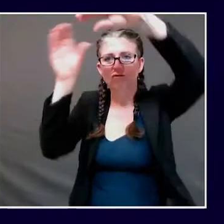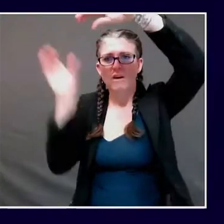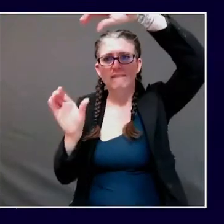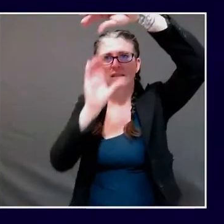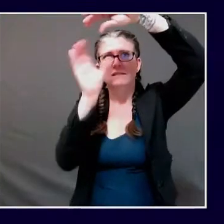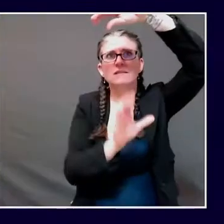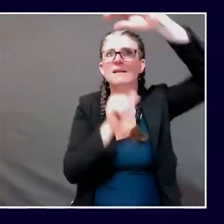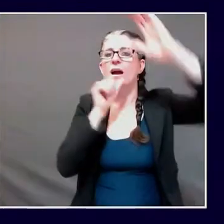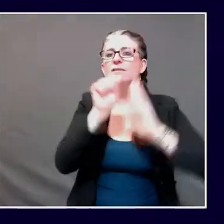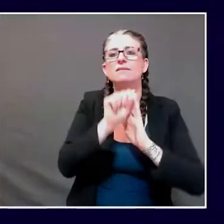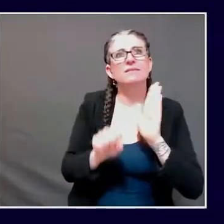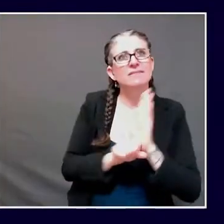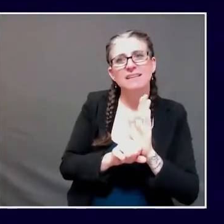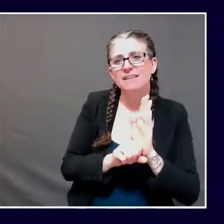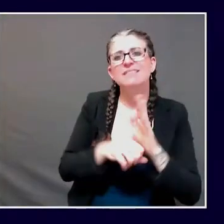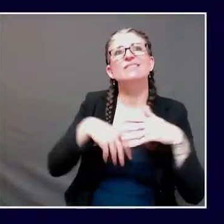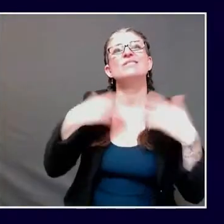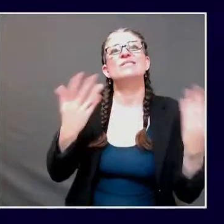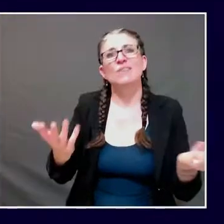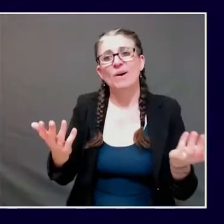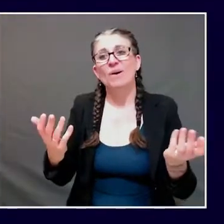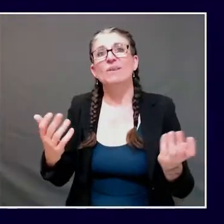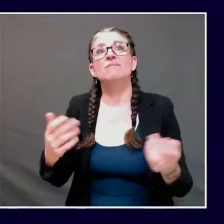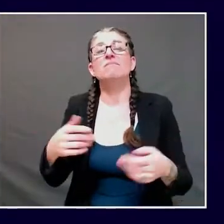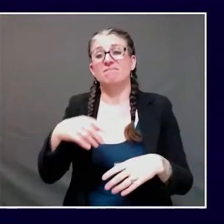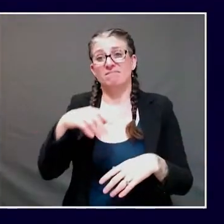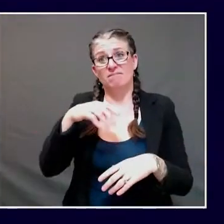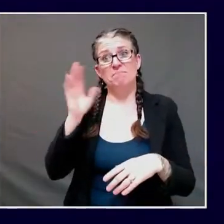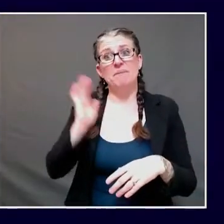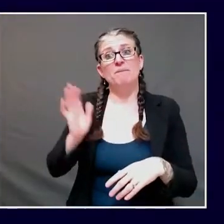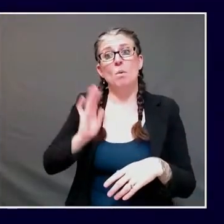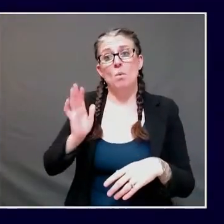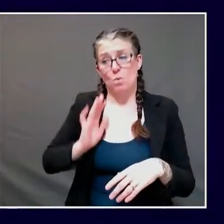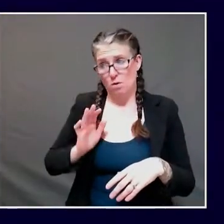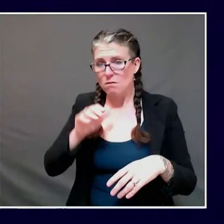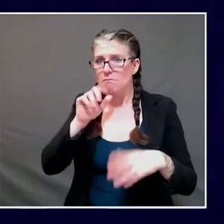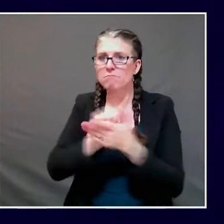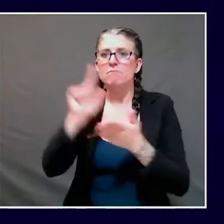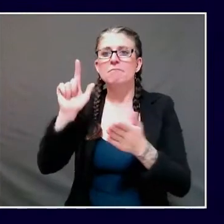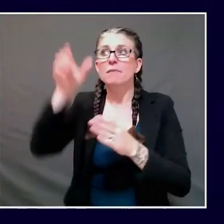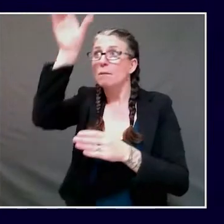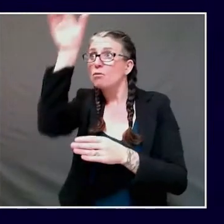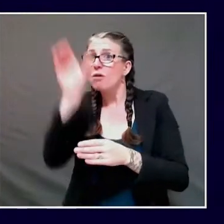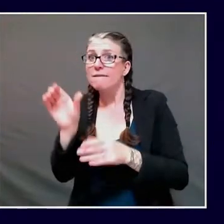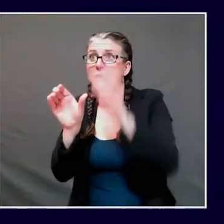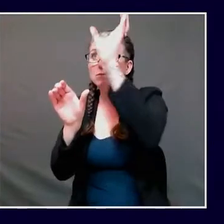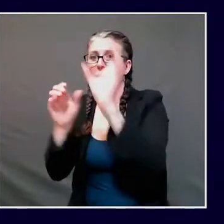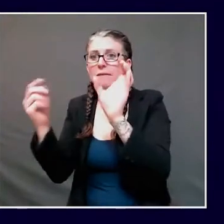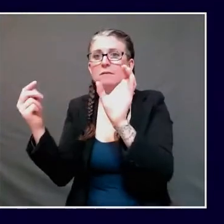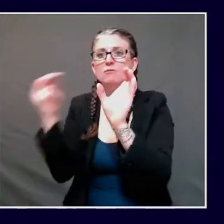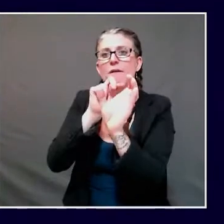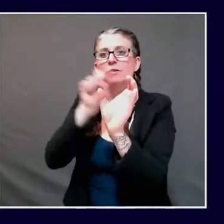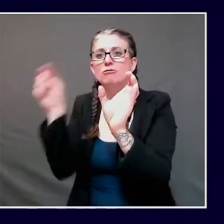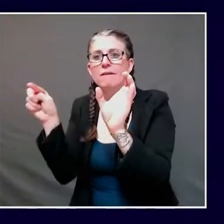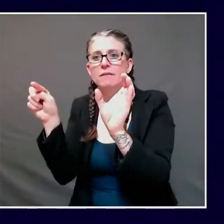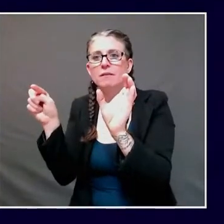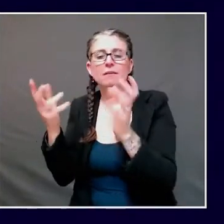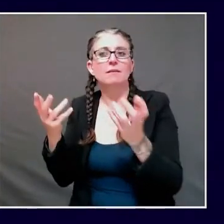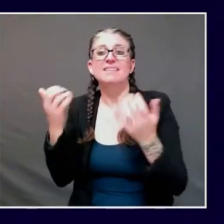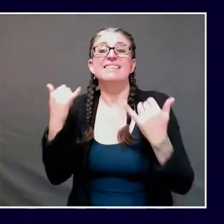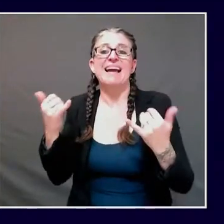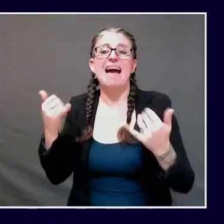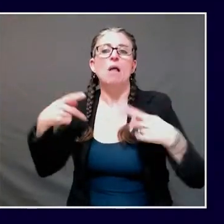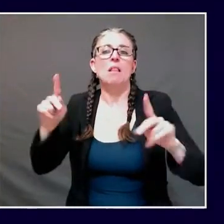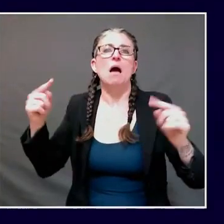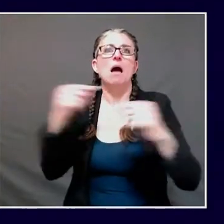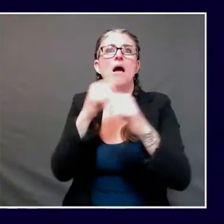changed. But when I talked to Premier Higgs, last I talked with him, they had had no COVID deaths and only a handful of